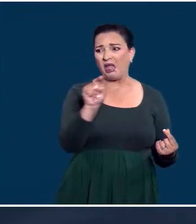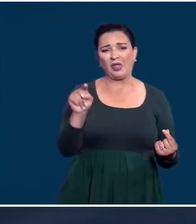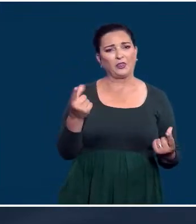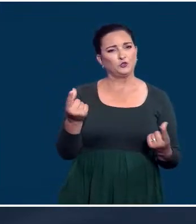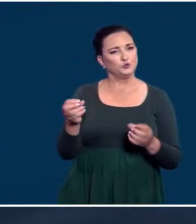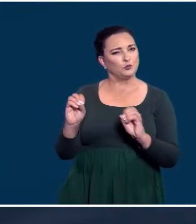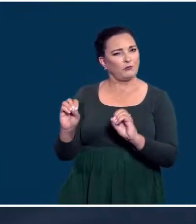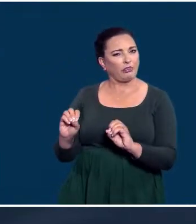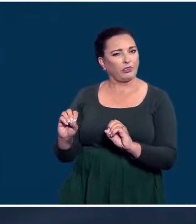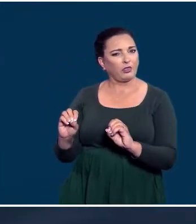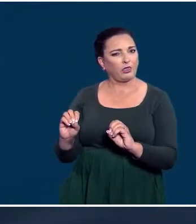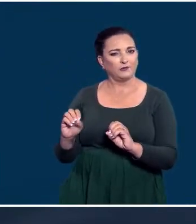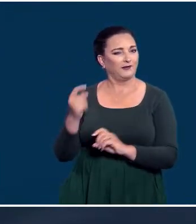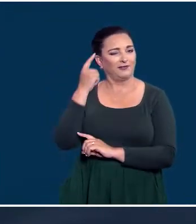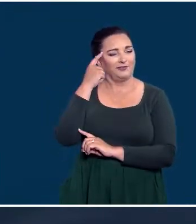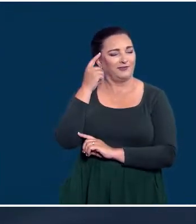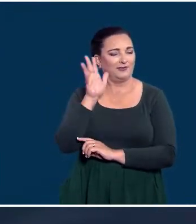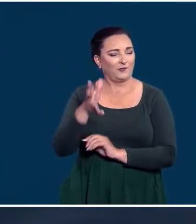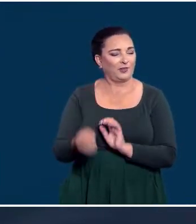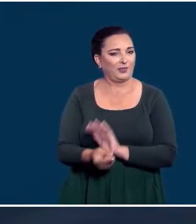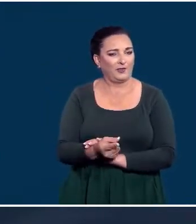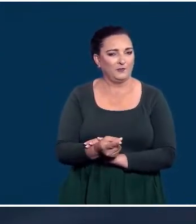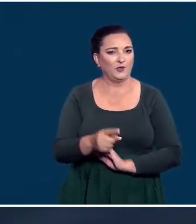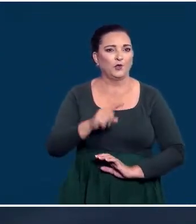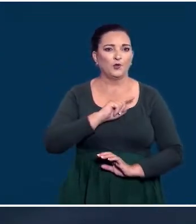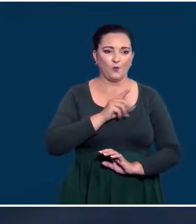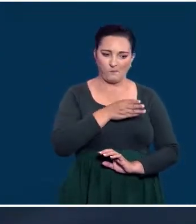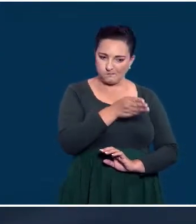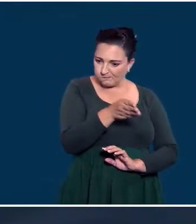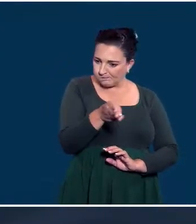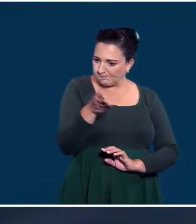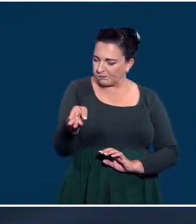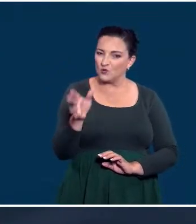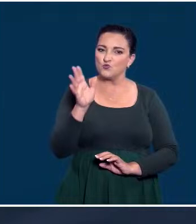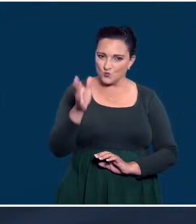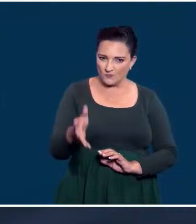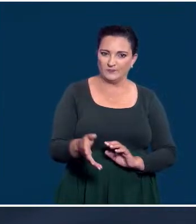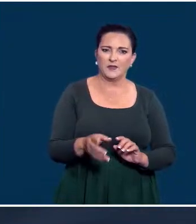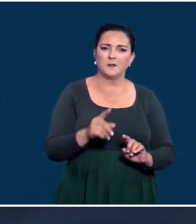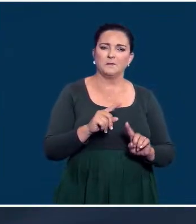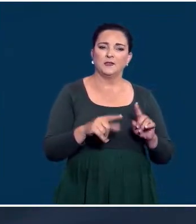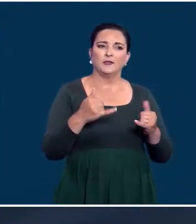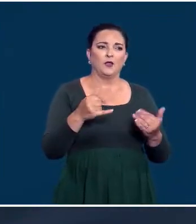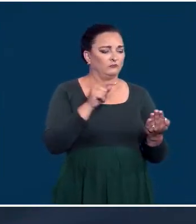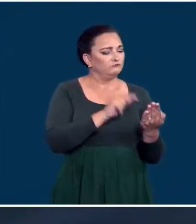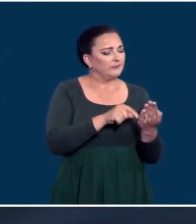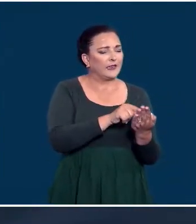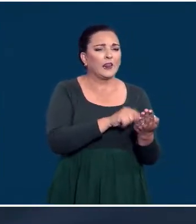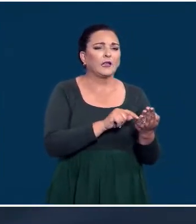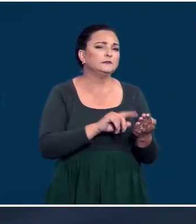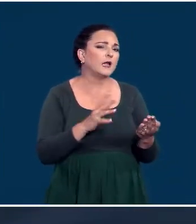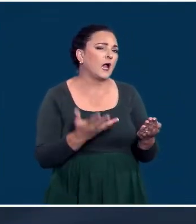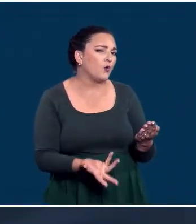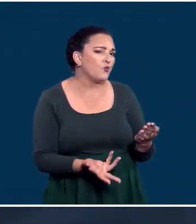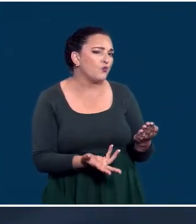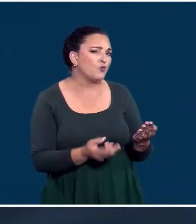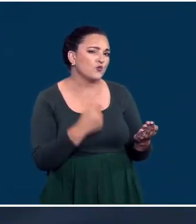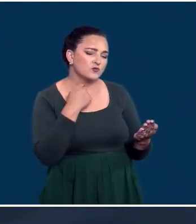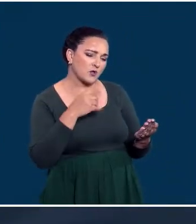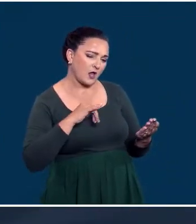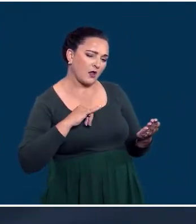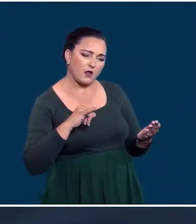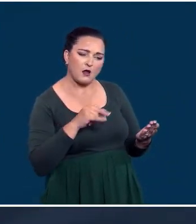now that consequence is coming to break us. Forget the calculation of how accurate it